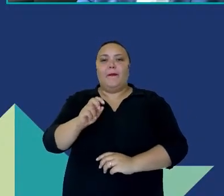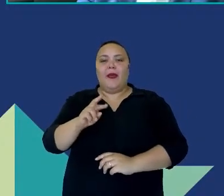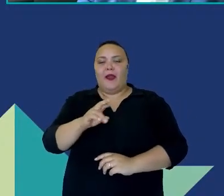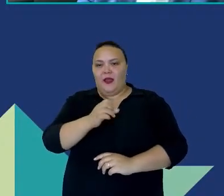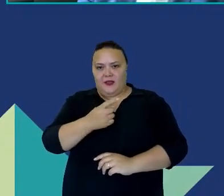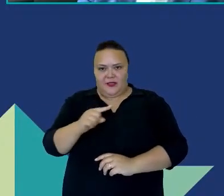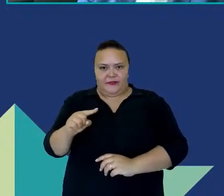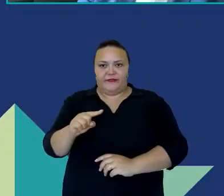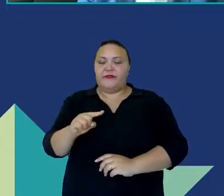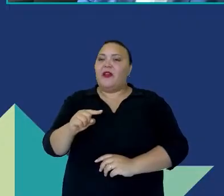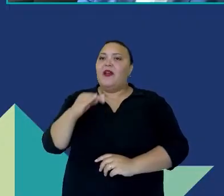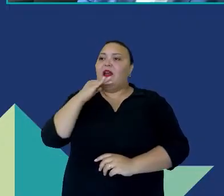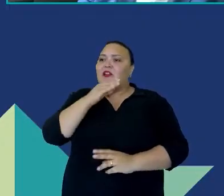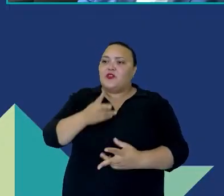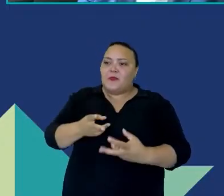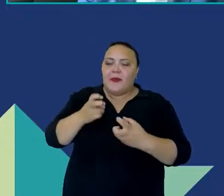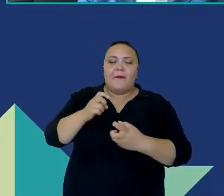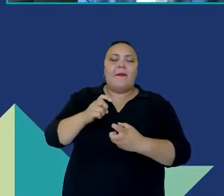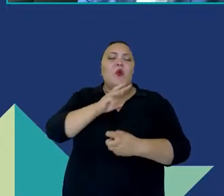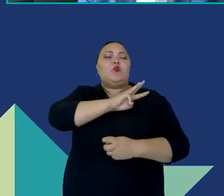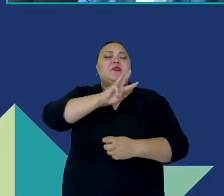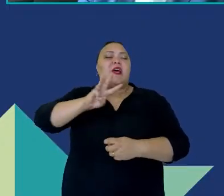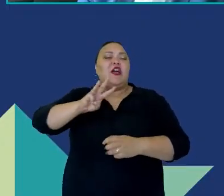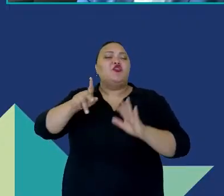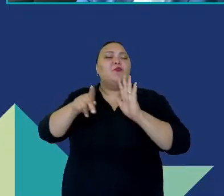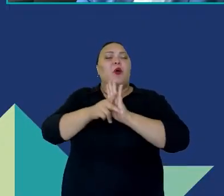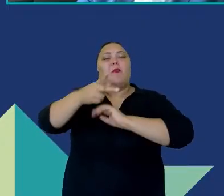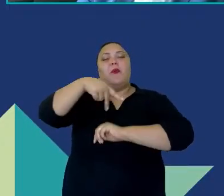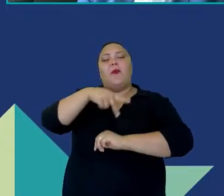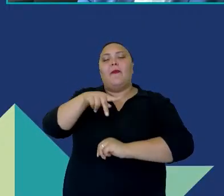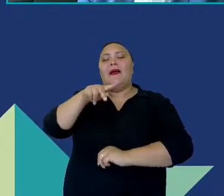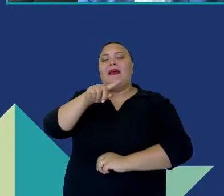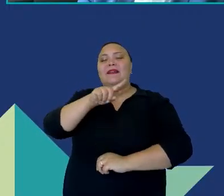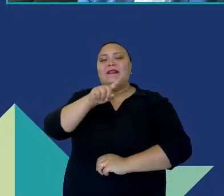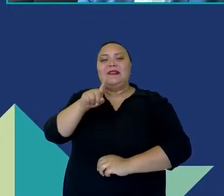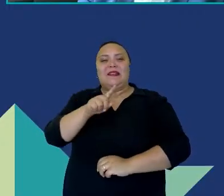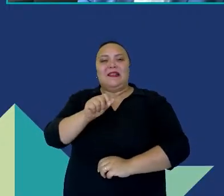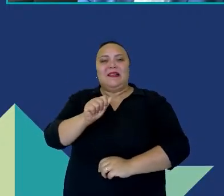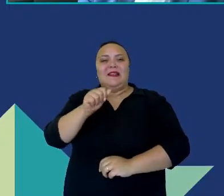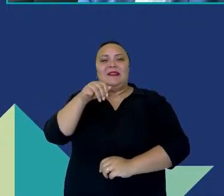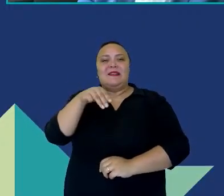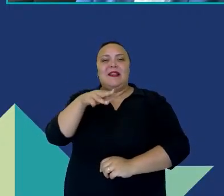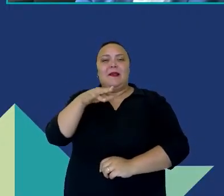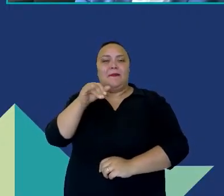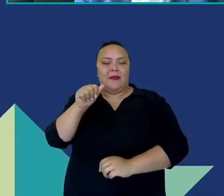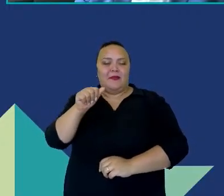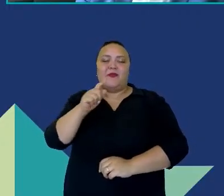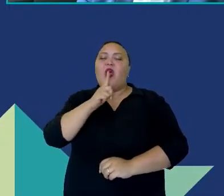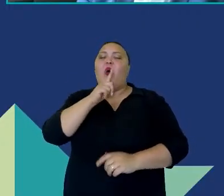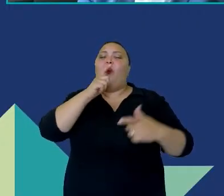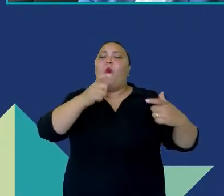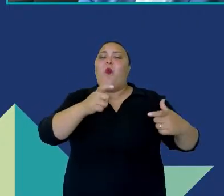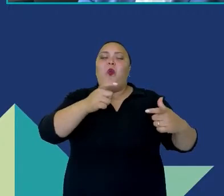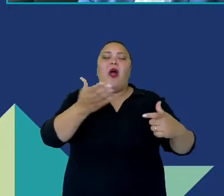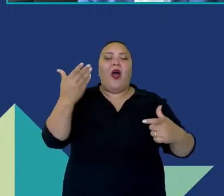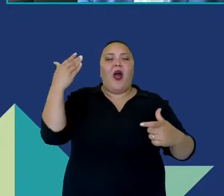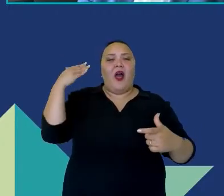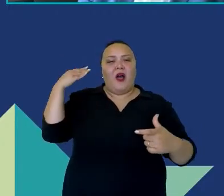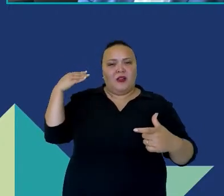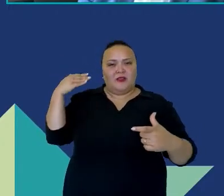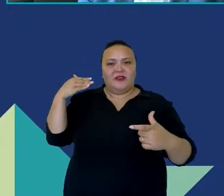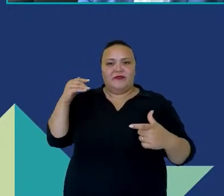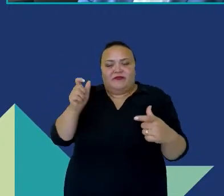pond was here in 89 and then here in 92. And now they built